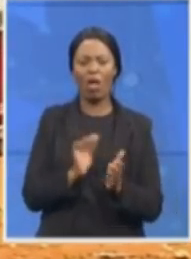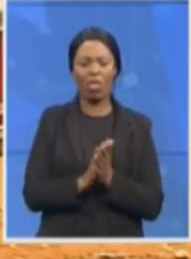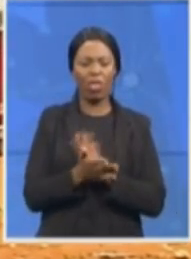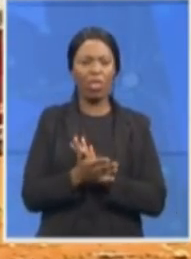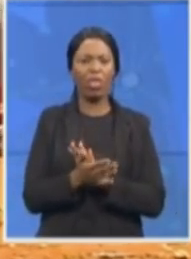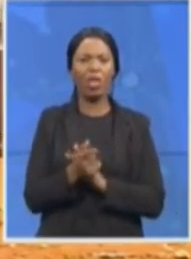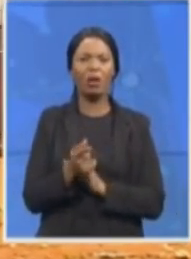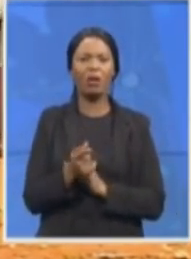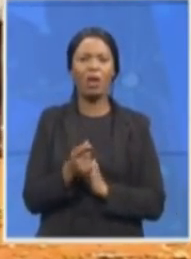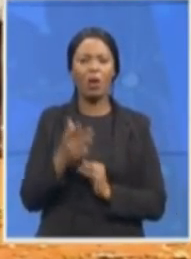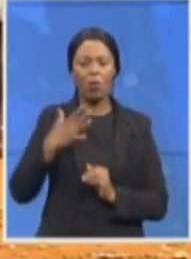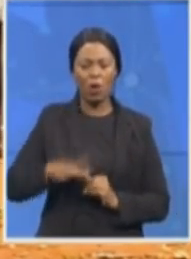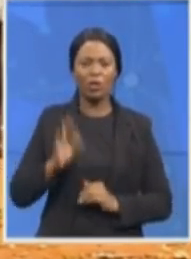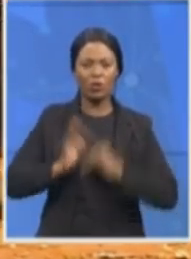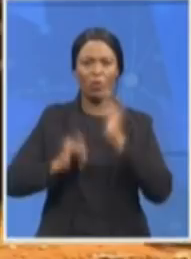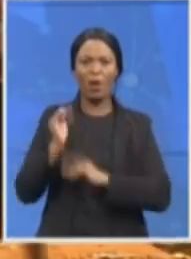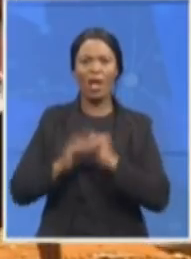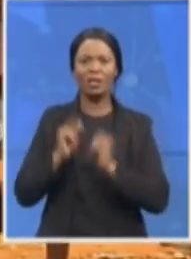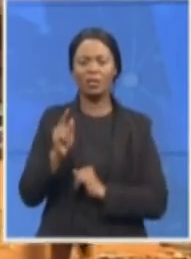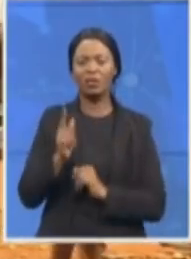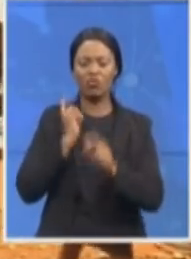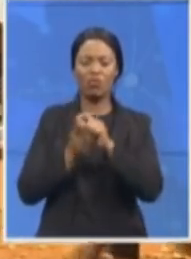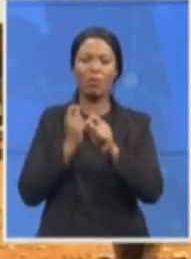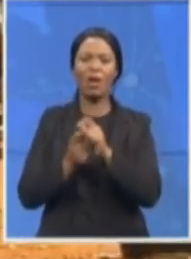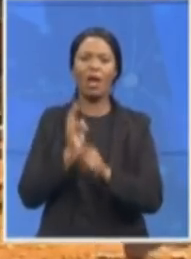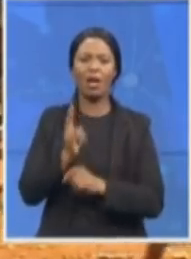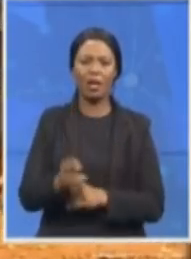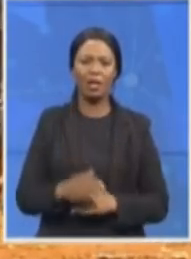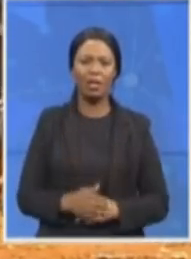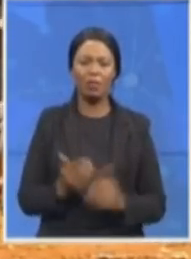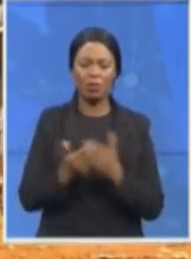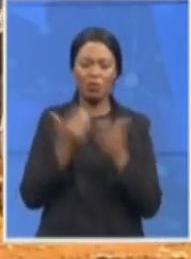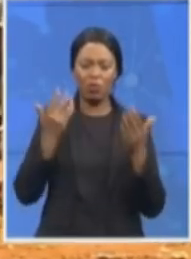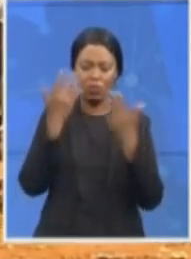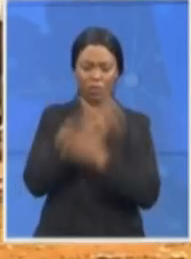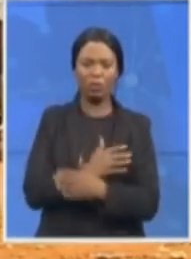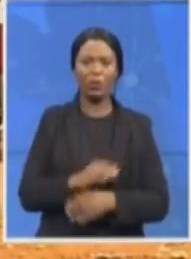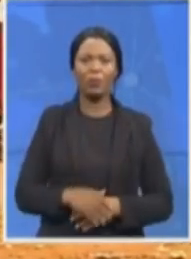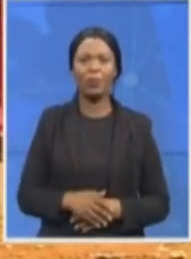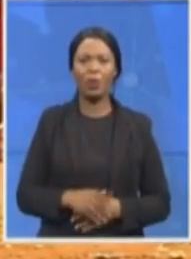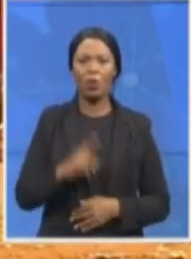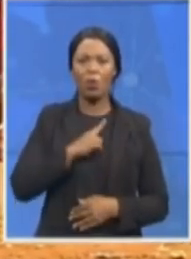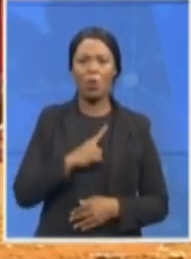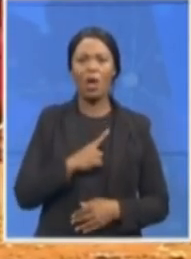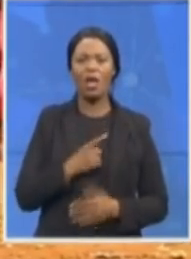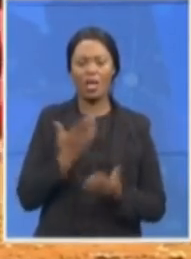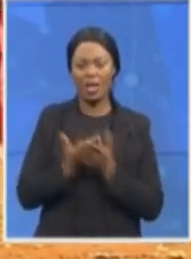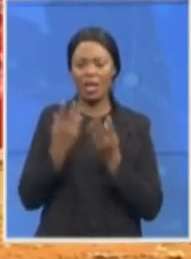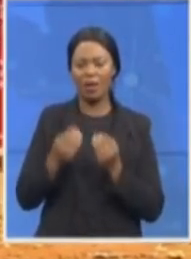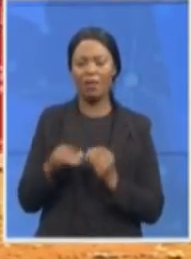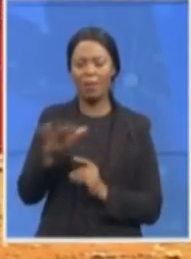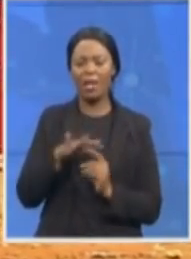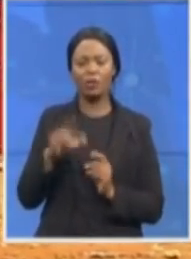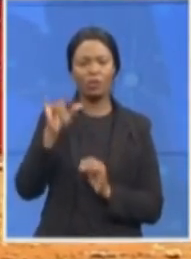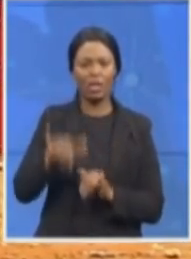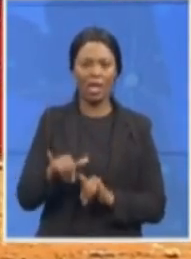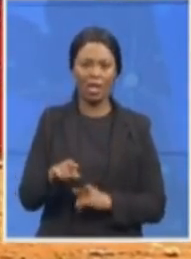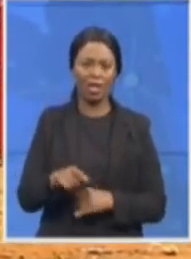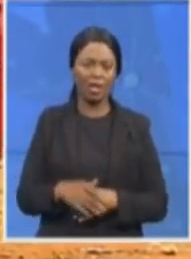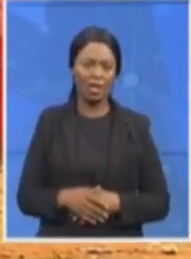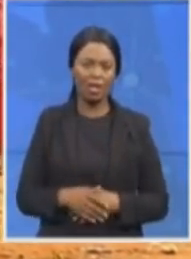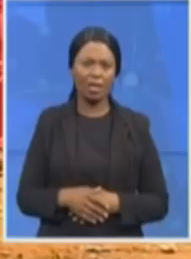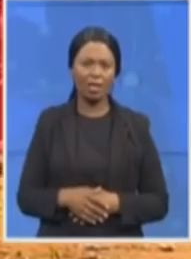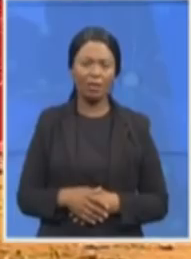the down tonight. She and her baby can at least have a place to stay overnight. In the interim, the rest